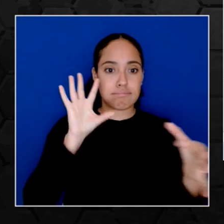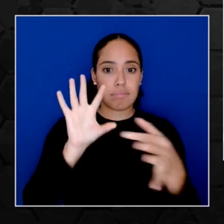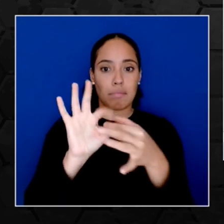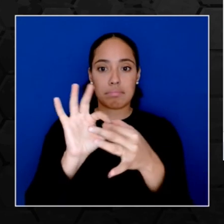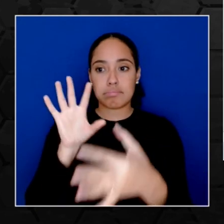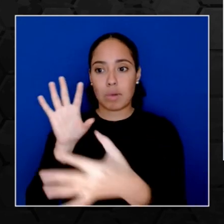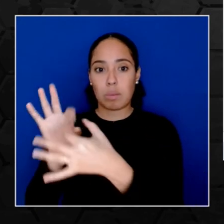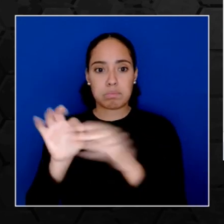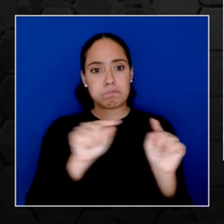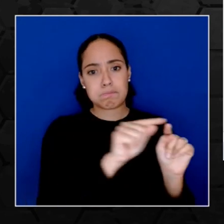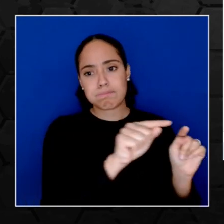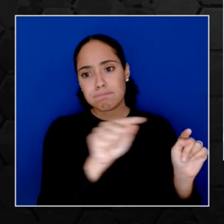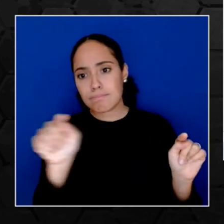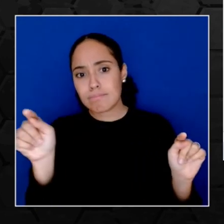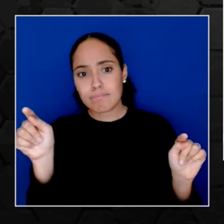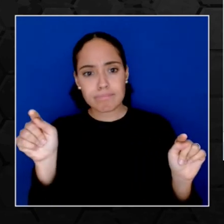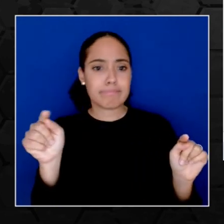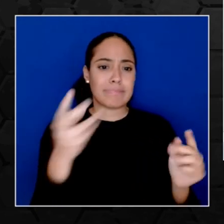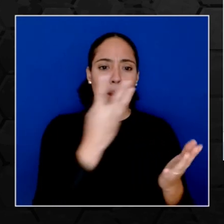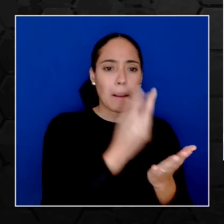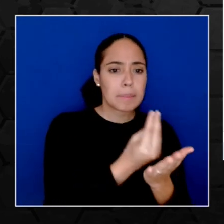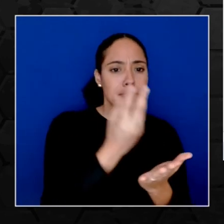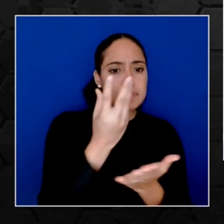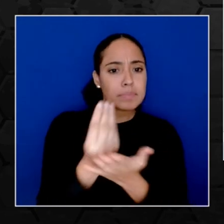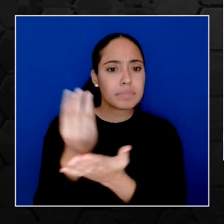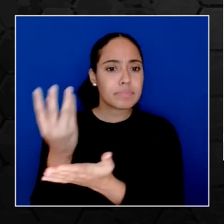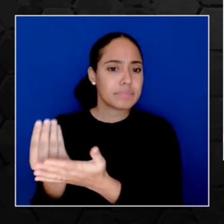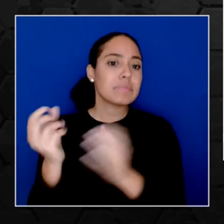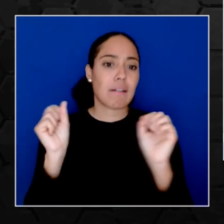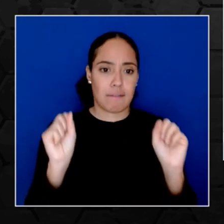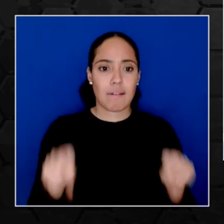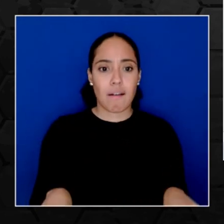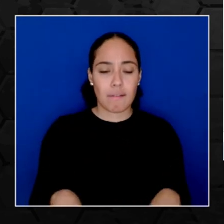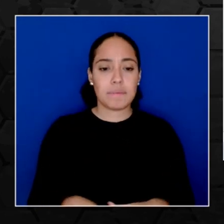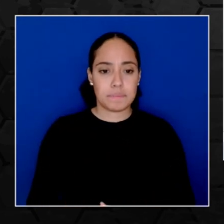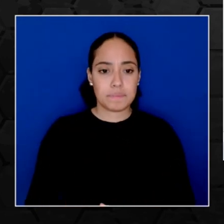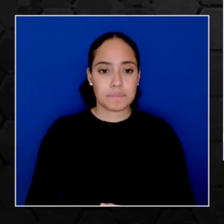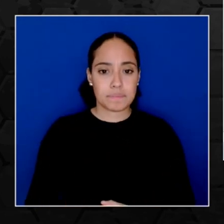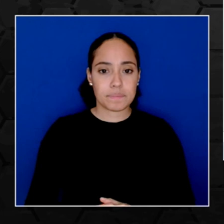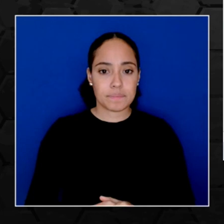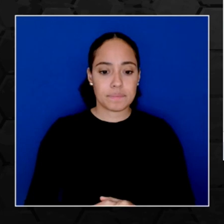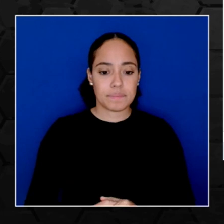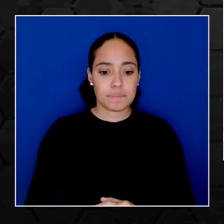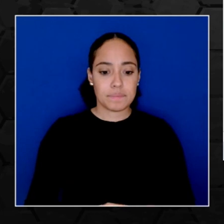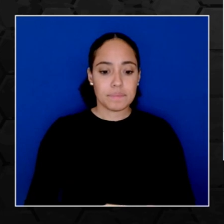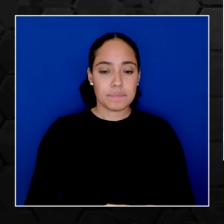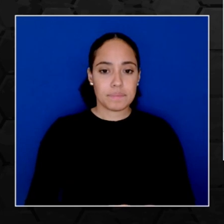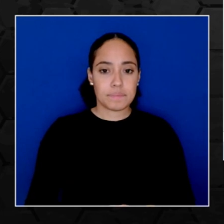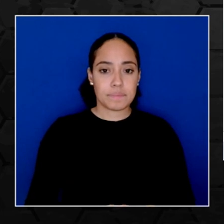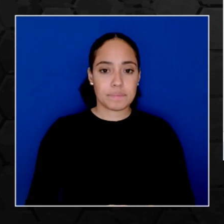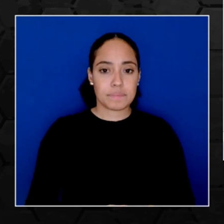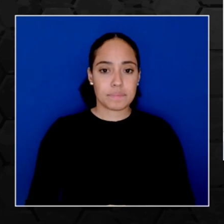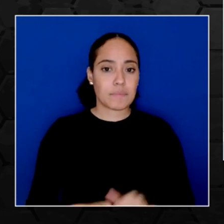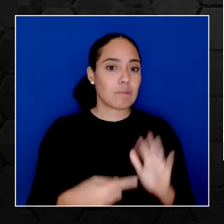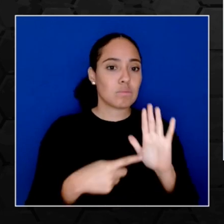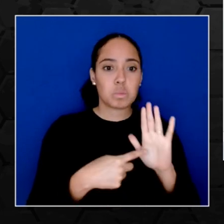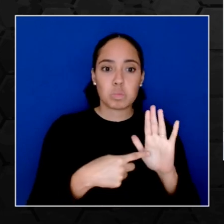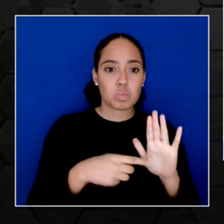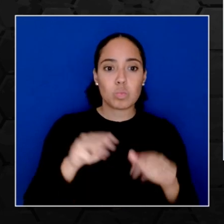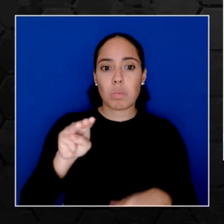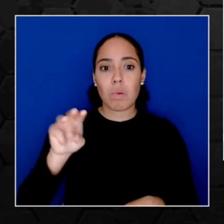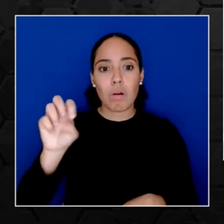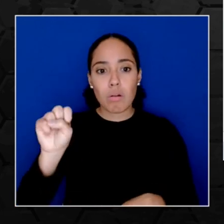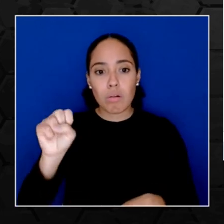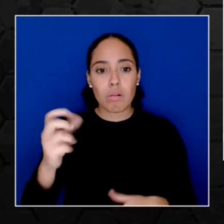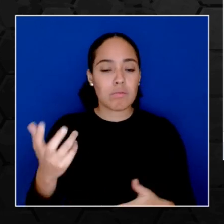well, like Telegram, WhatsApp, and that would be more omni channel, right? You can get in touch with your patients or with your